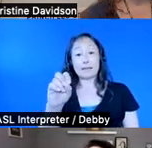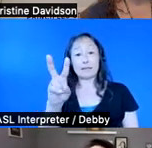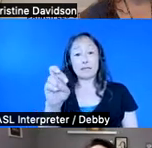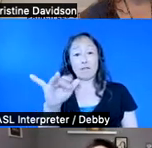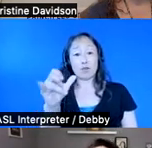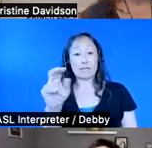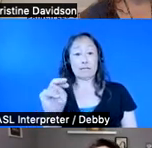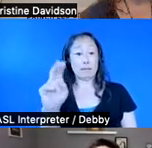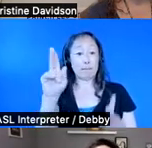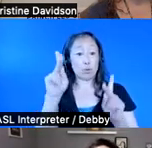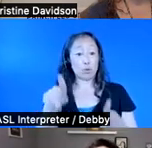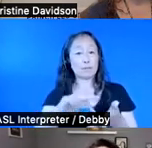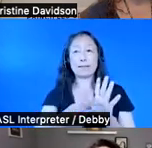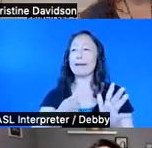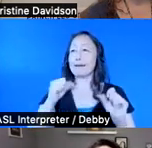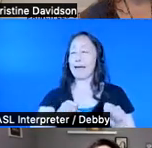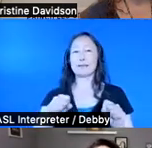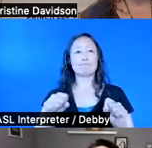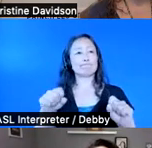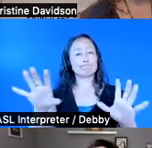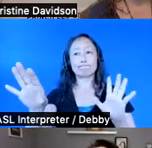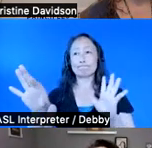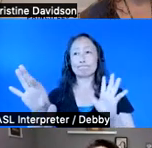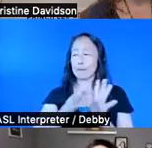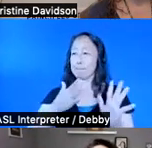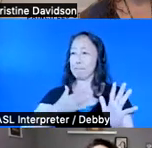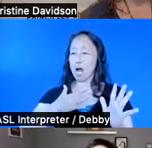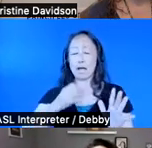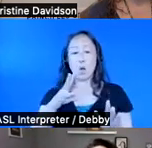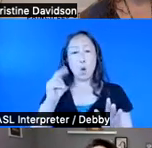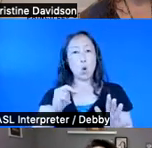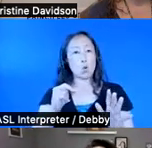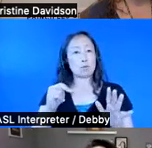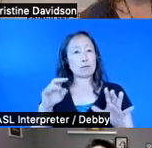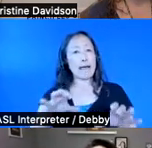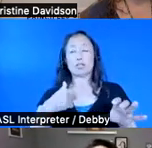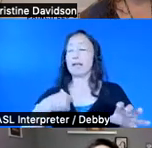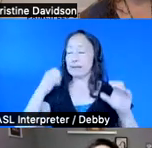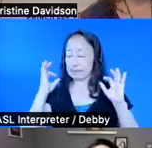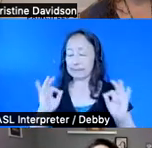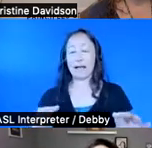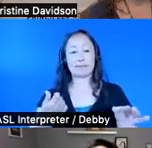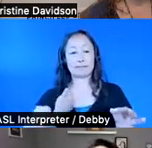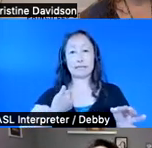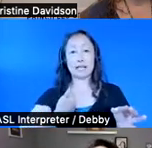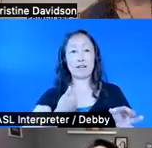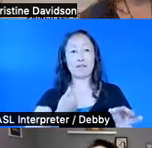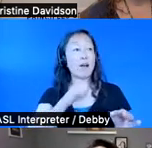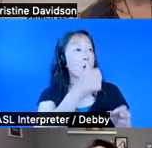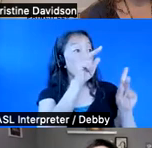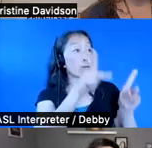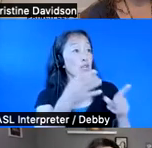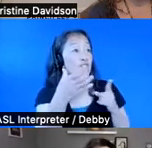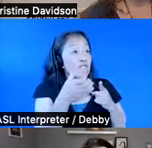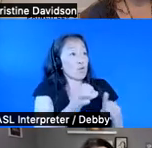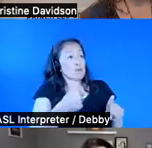one's own actions and reactions without being forced to by another person. And I think it's really important when we think